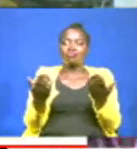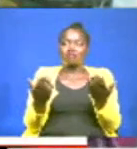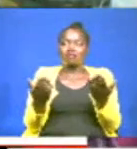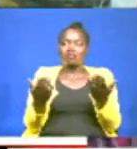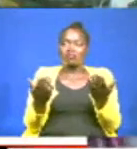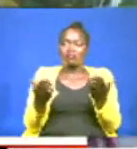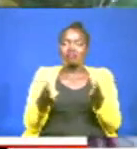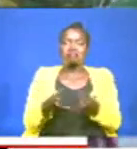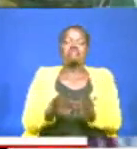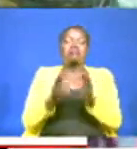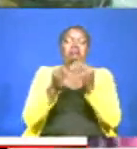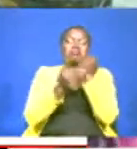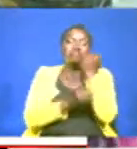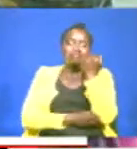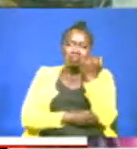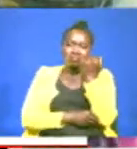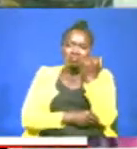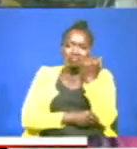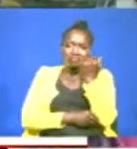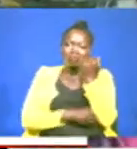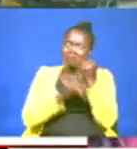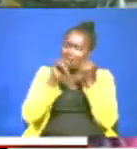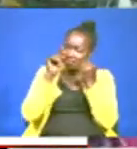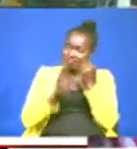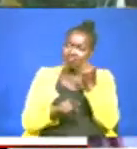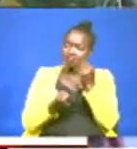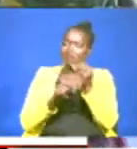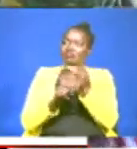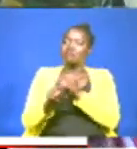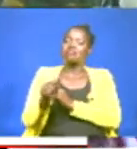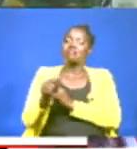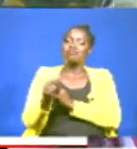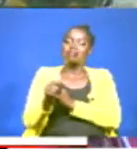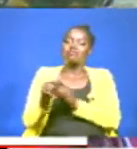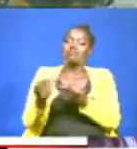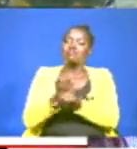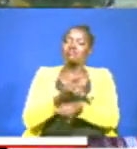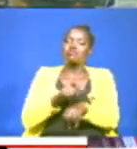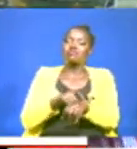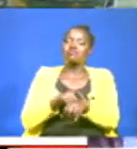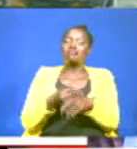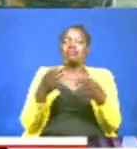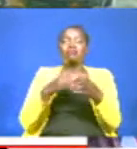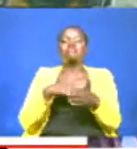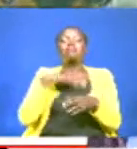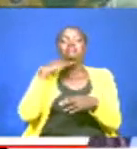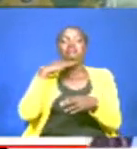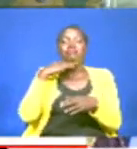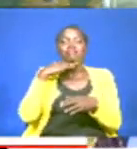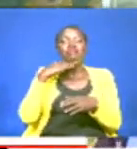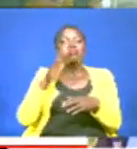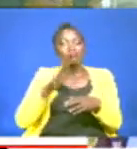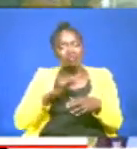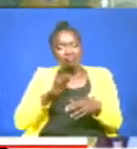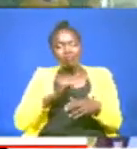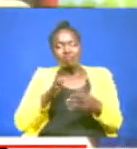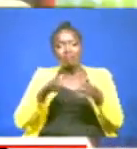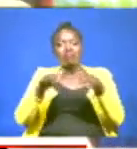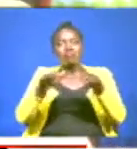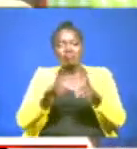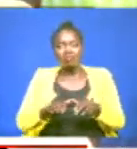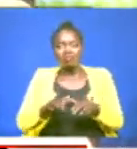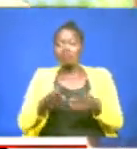ni mbaya, hakuna vile wanaweza fikishwa. Mara mingi tumepoteza watu, tumepoteza wamama, tumewazika mahali